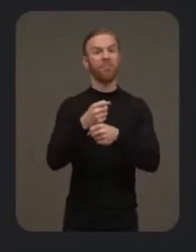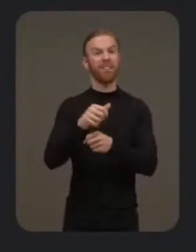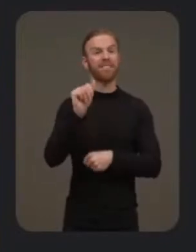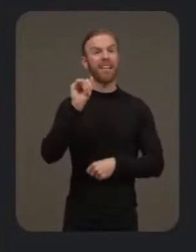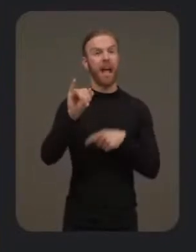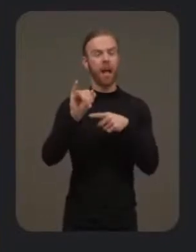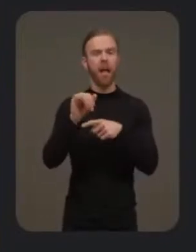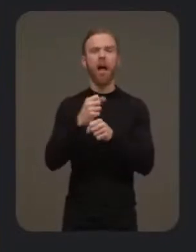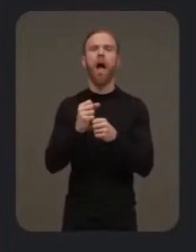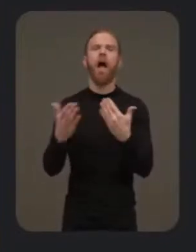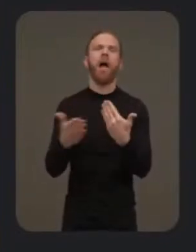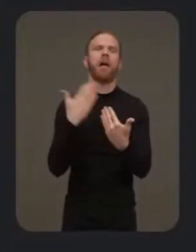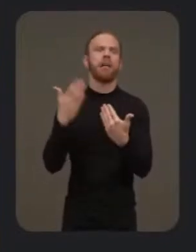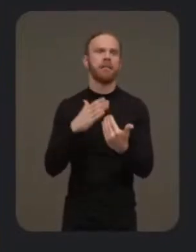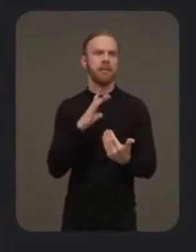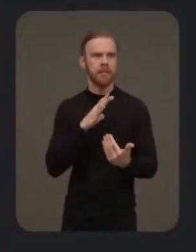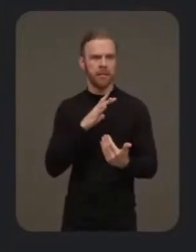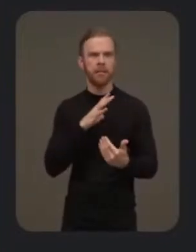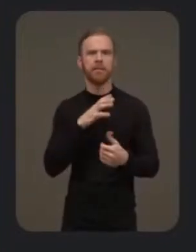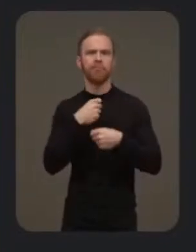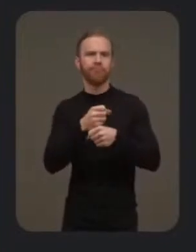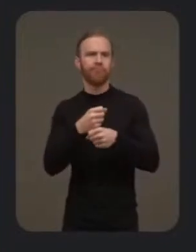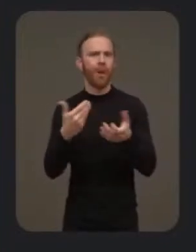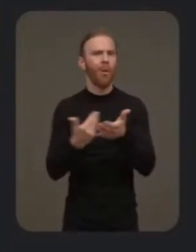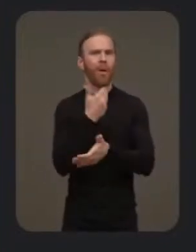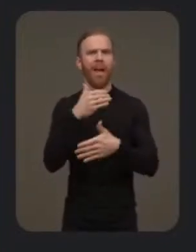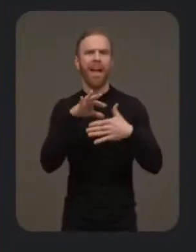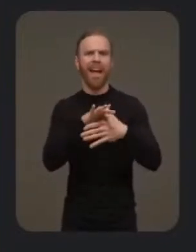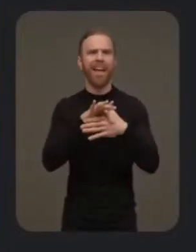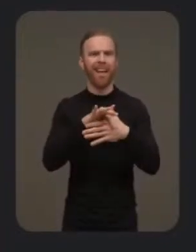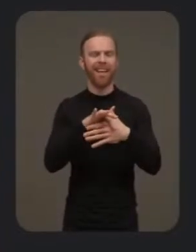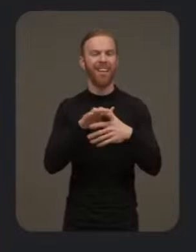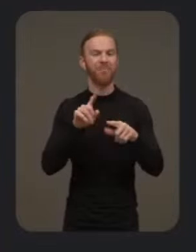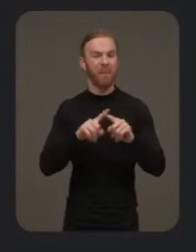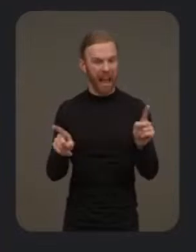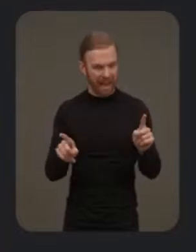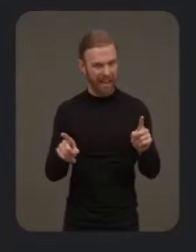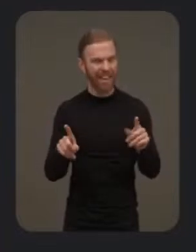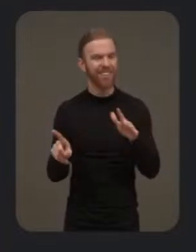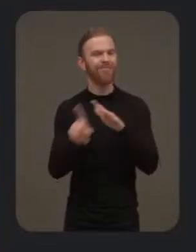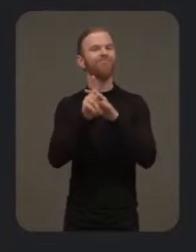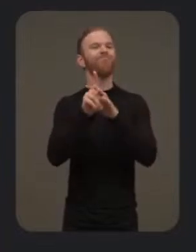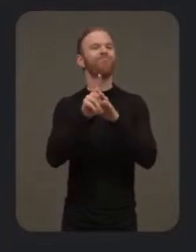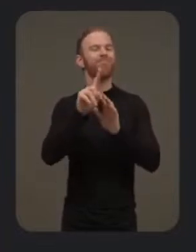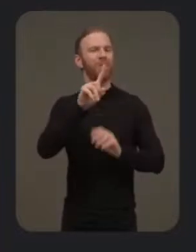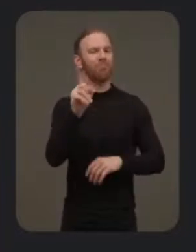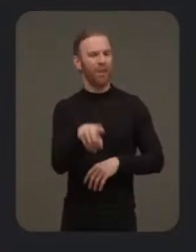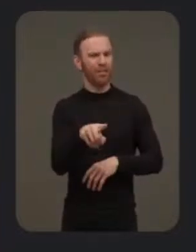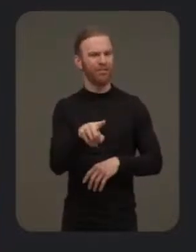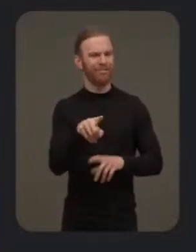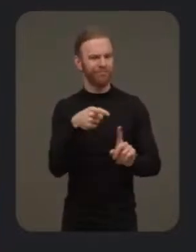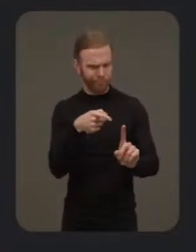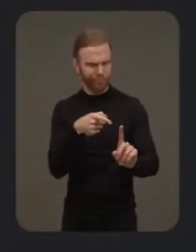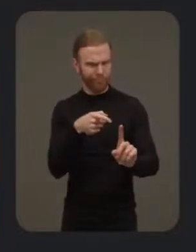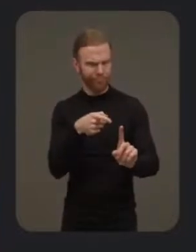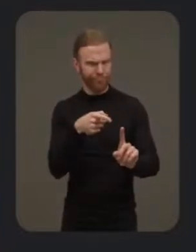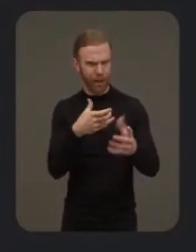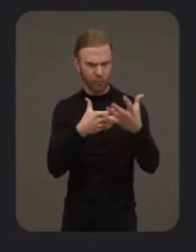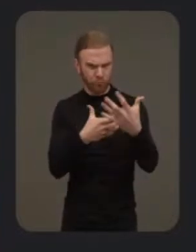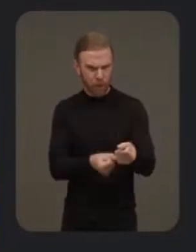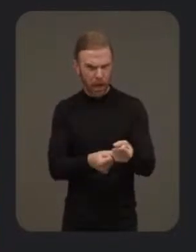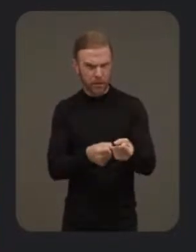makes it easier than ever to create new content, but it also raises additional questions about